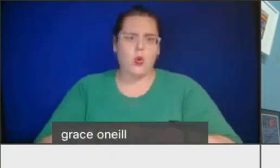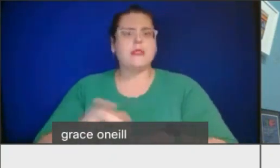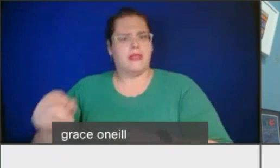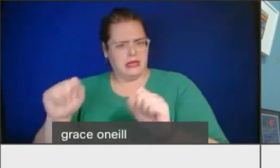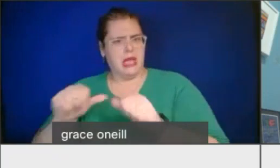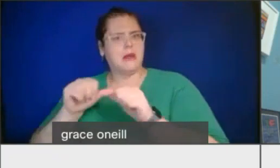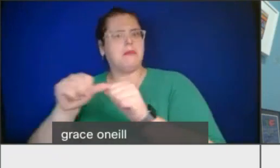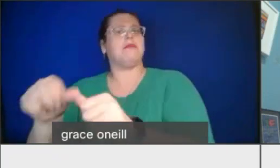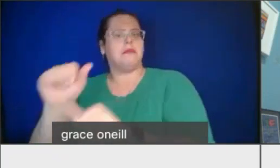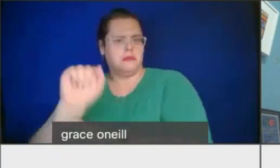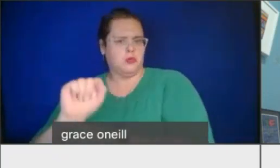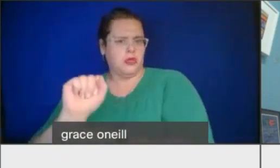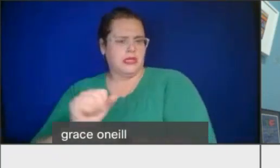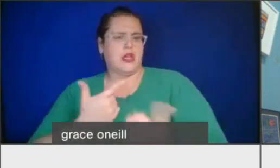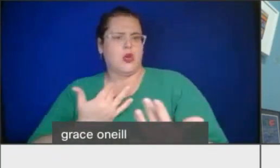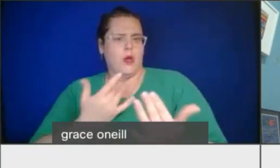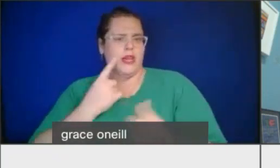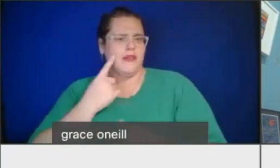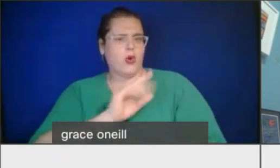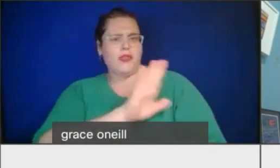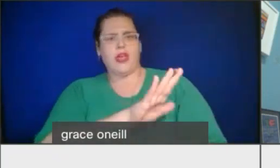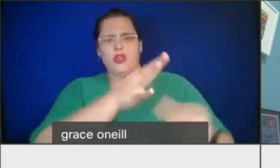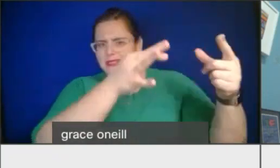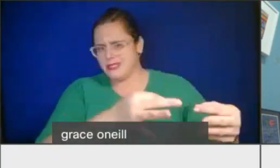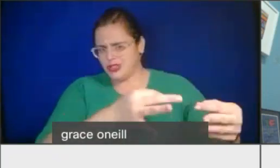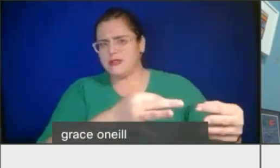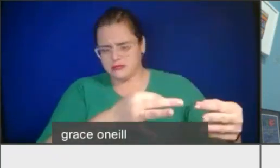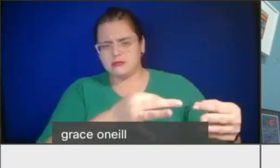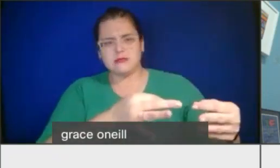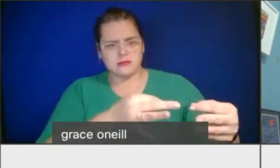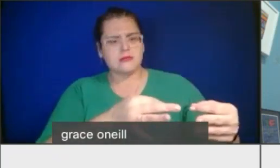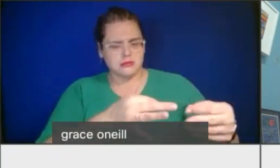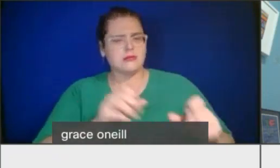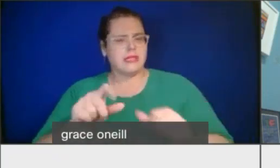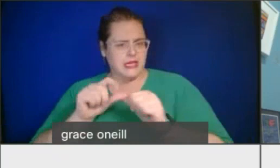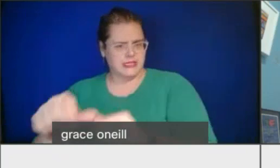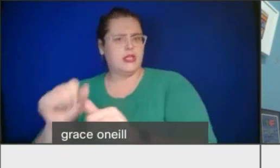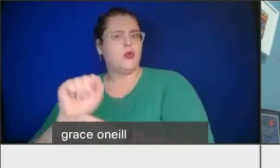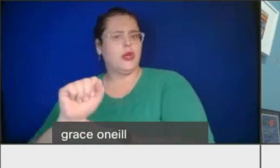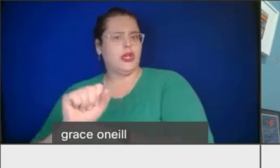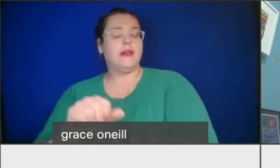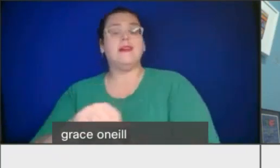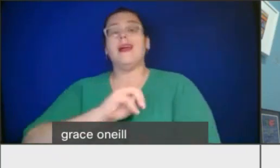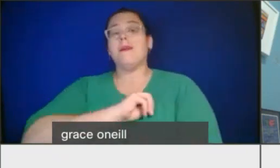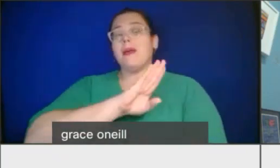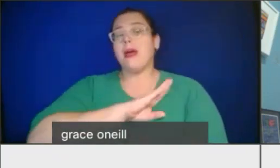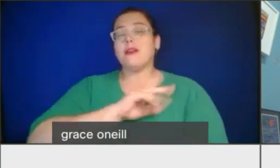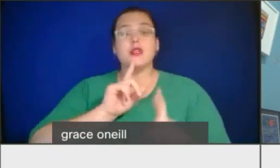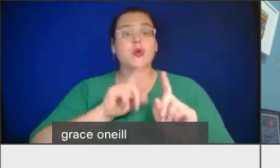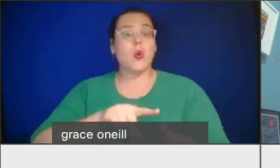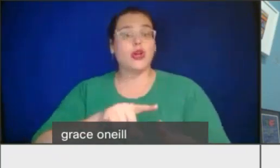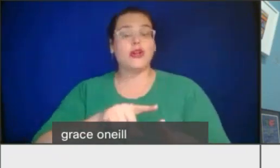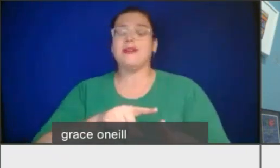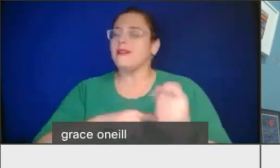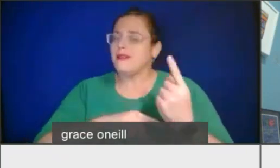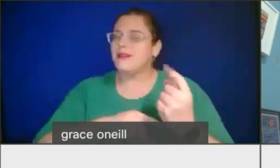working while that exemption request is pending. The mayor's order did not require, however,